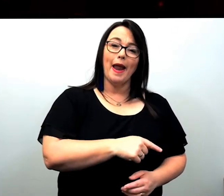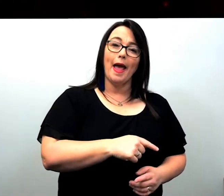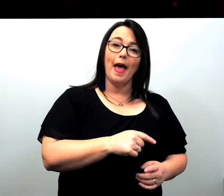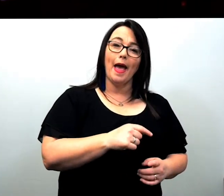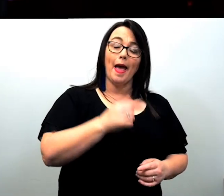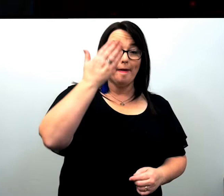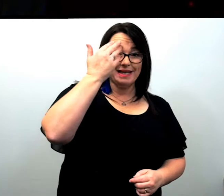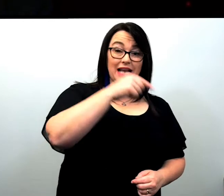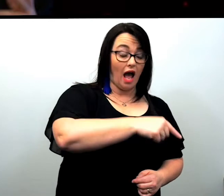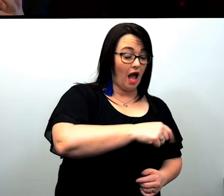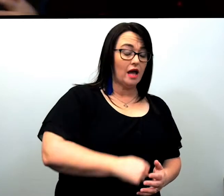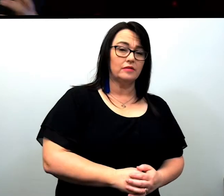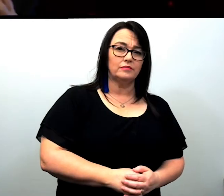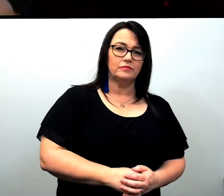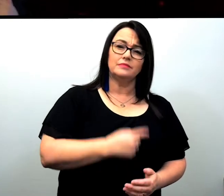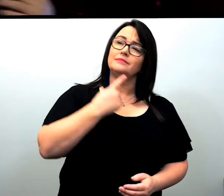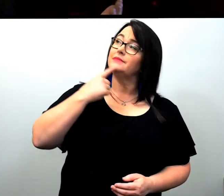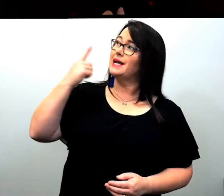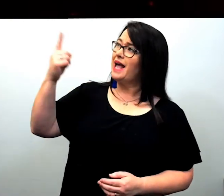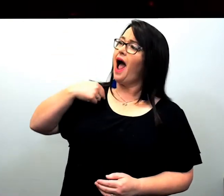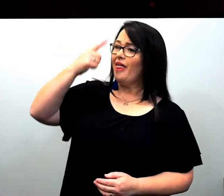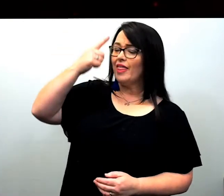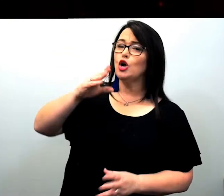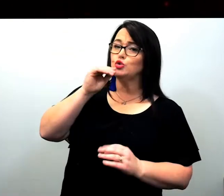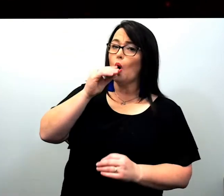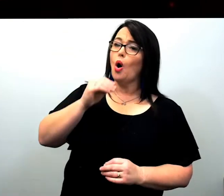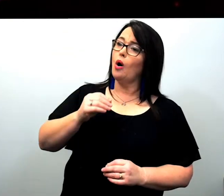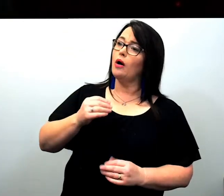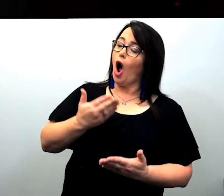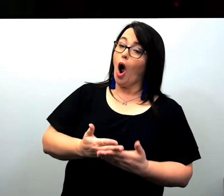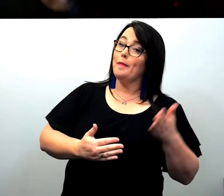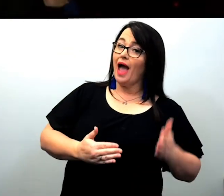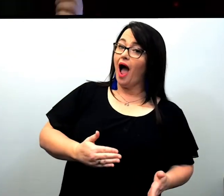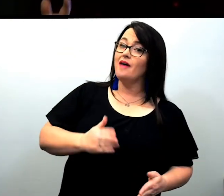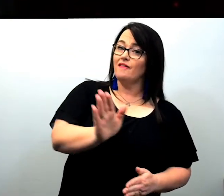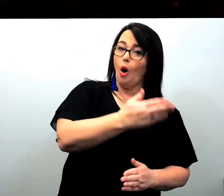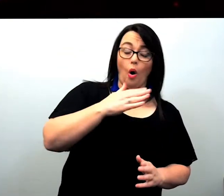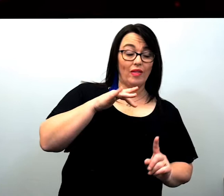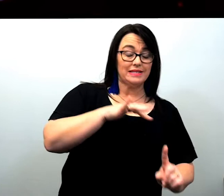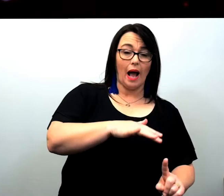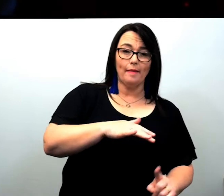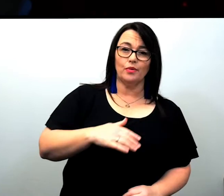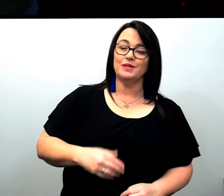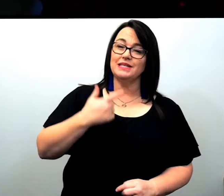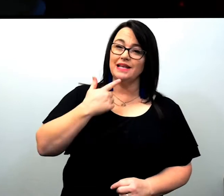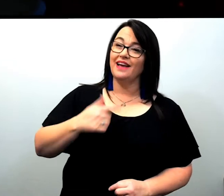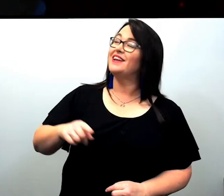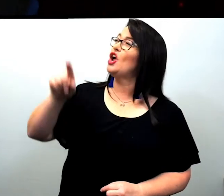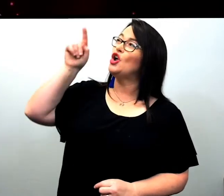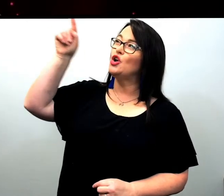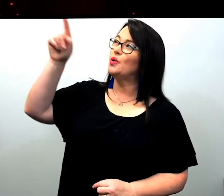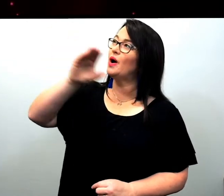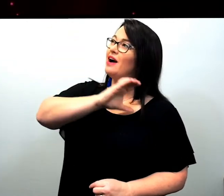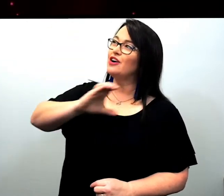disciples, and he was telling them what they thought Jesus was. And he said, "You are the Christ, the anointed